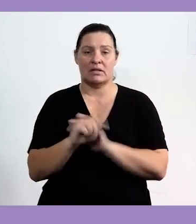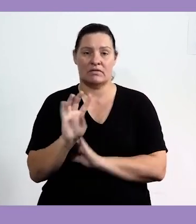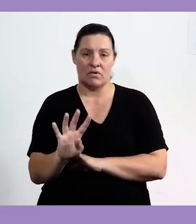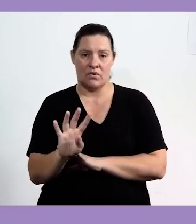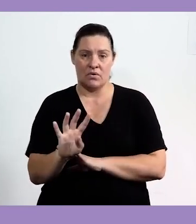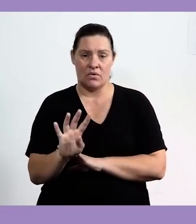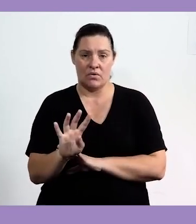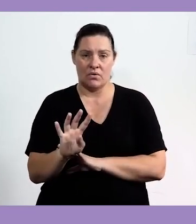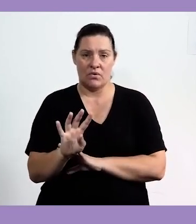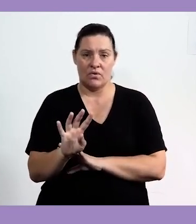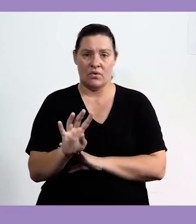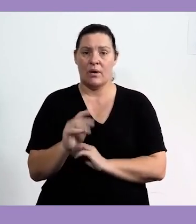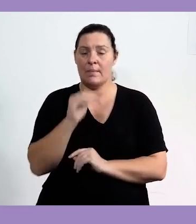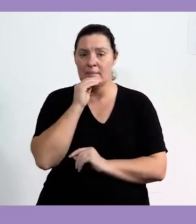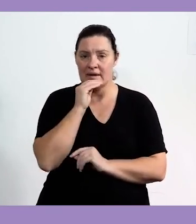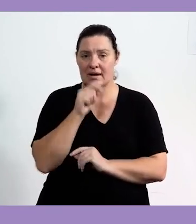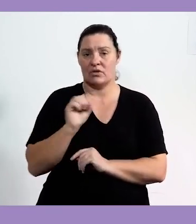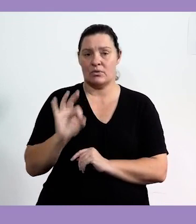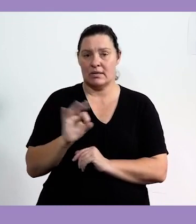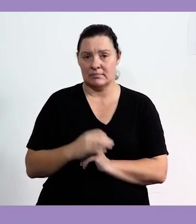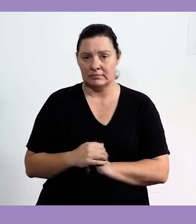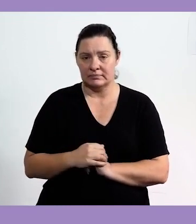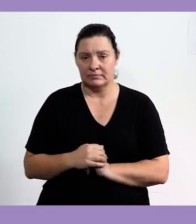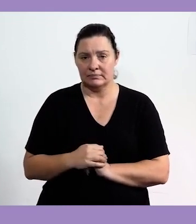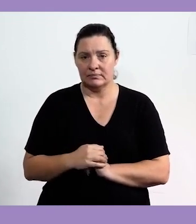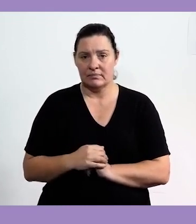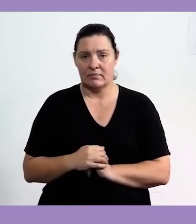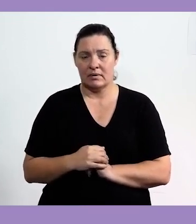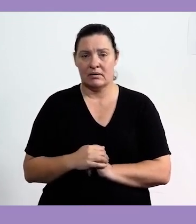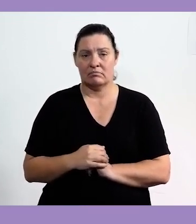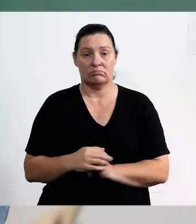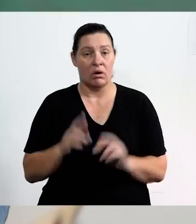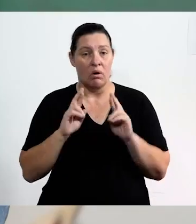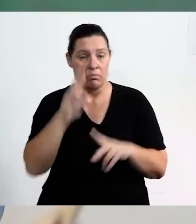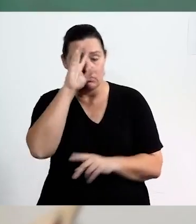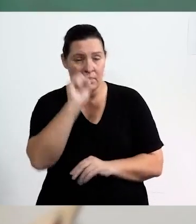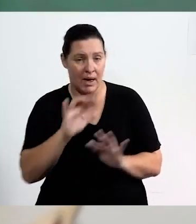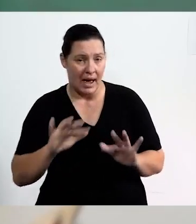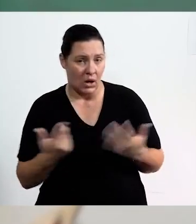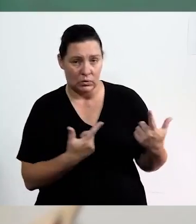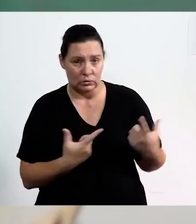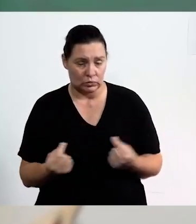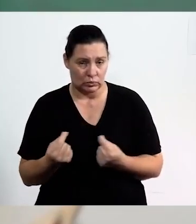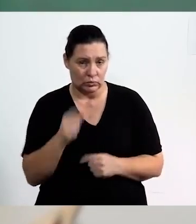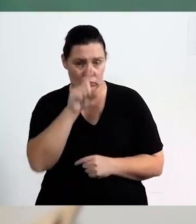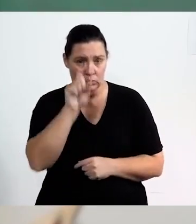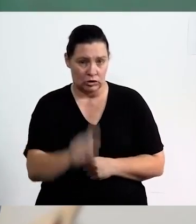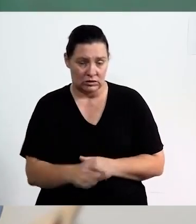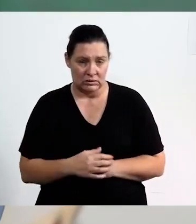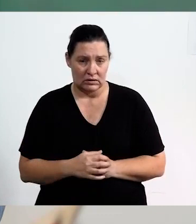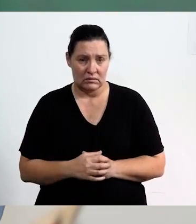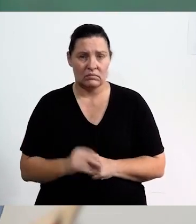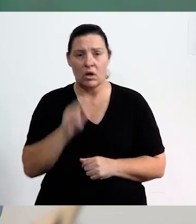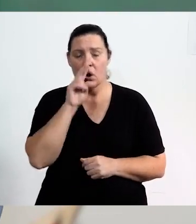7 minus 4, which is a 3. Okay, I hope you remembered how to do